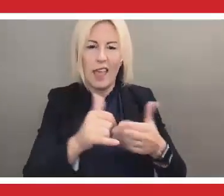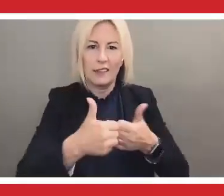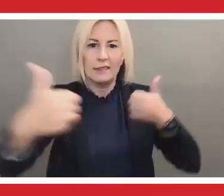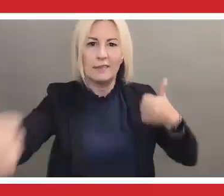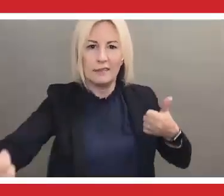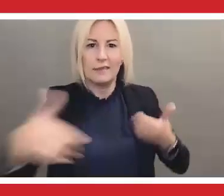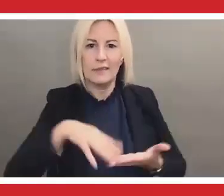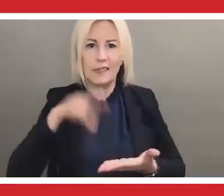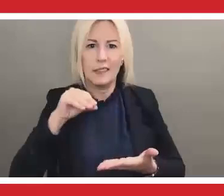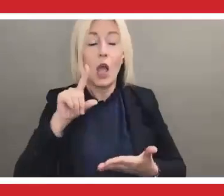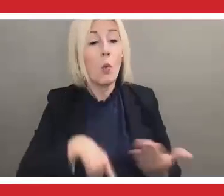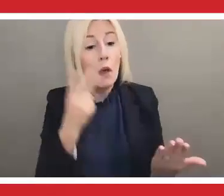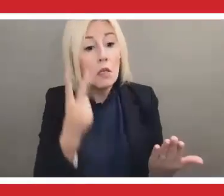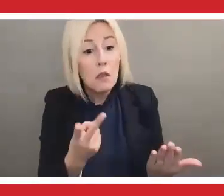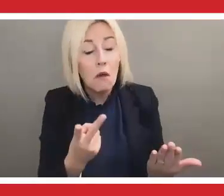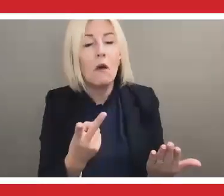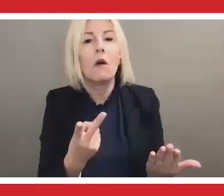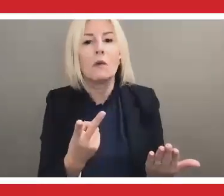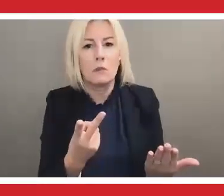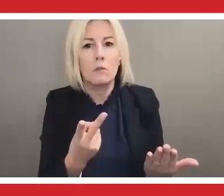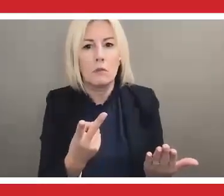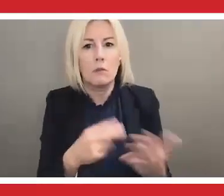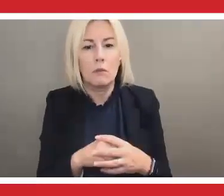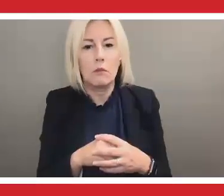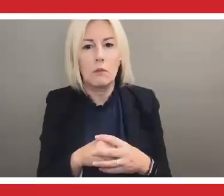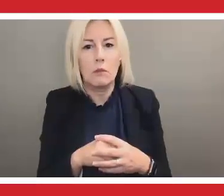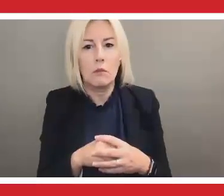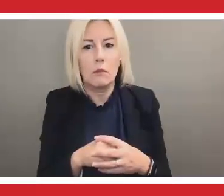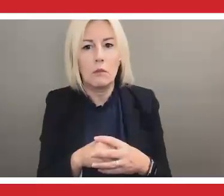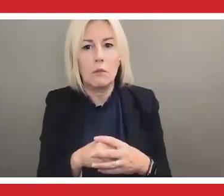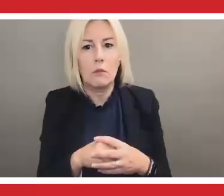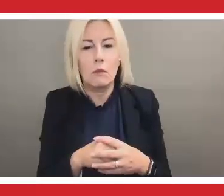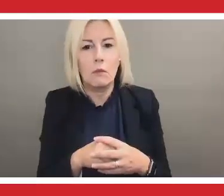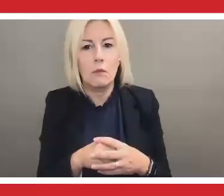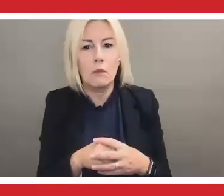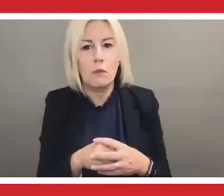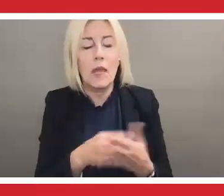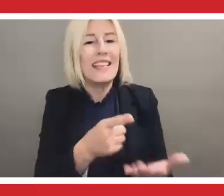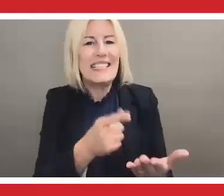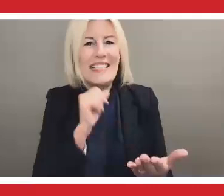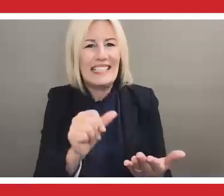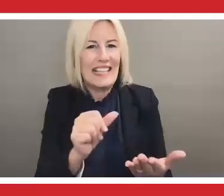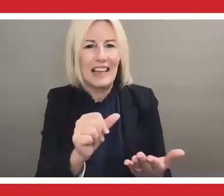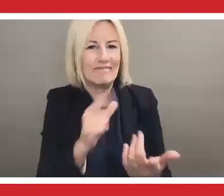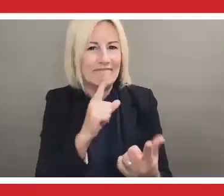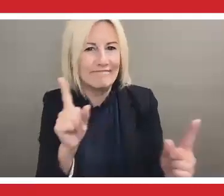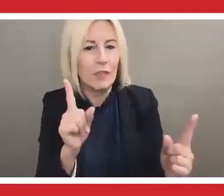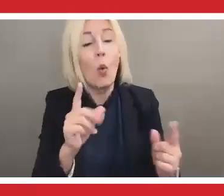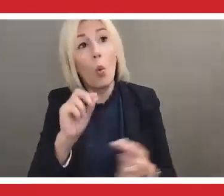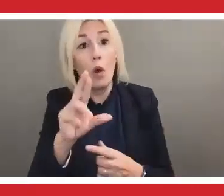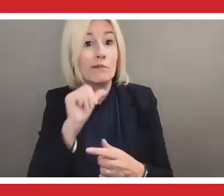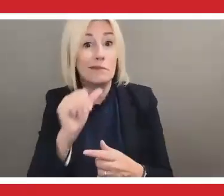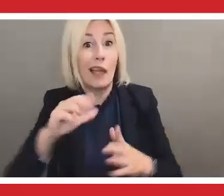was actually that it's perhaps not the way to go, or at least not yet. Several kids dropped out